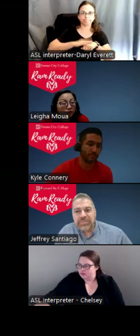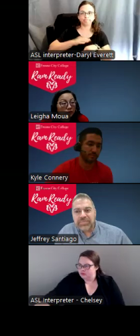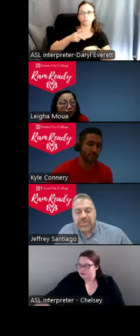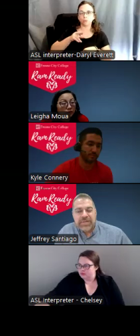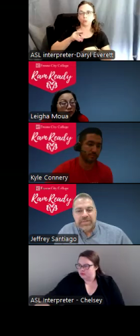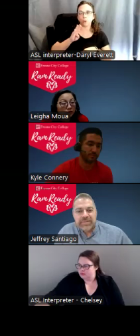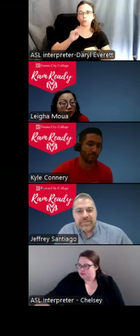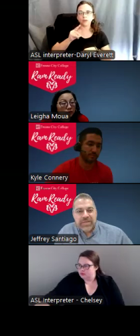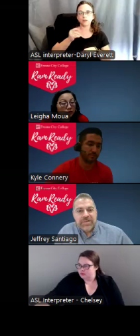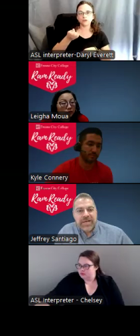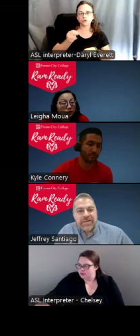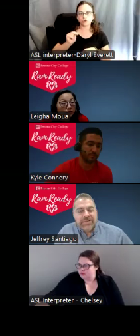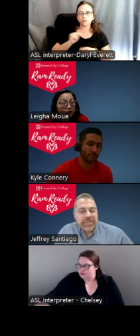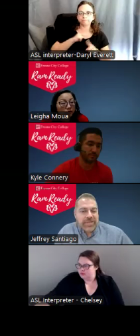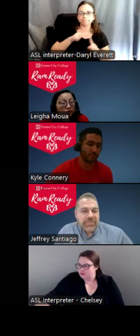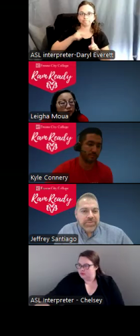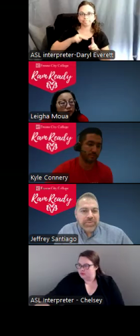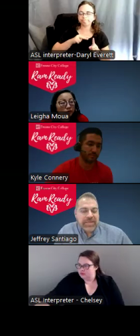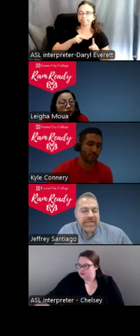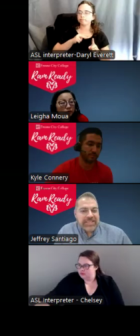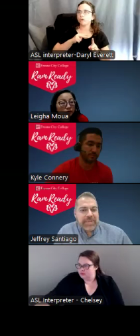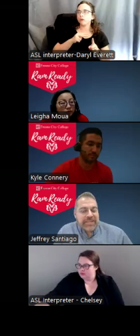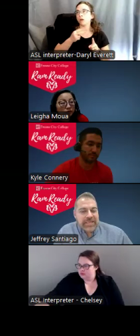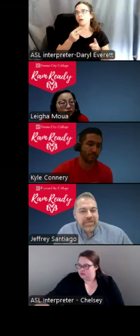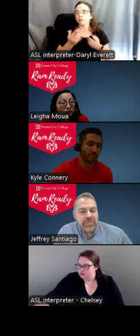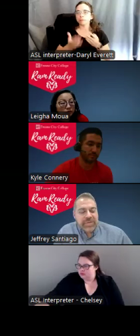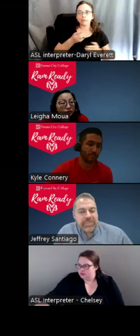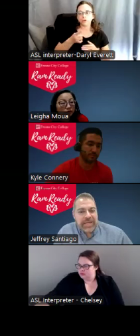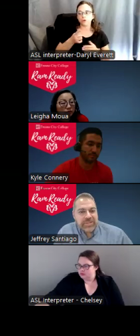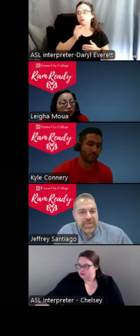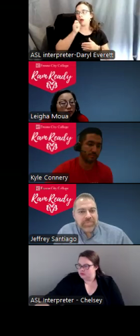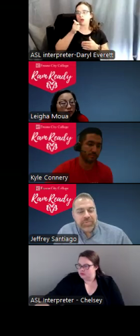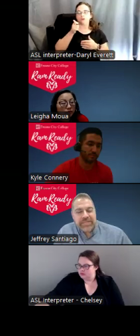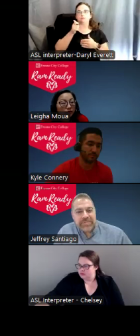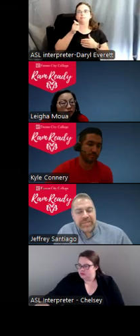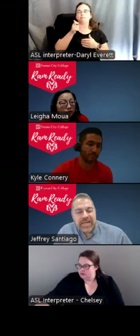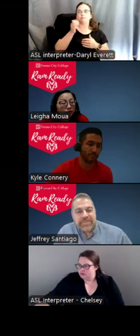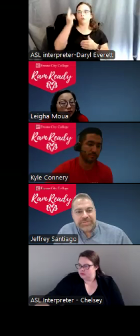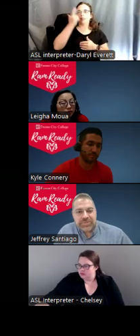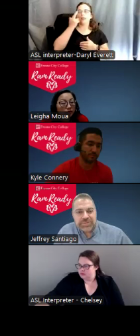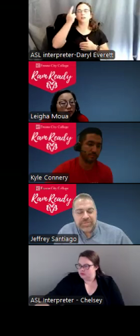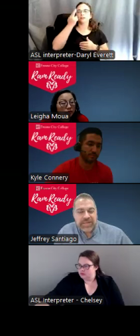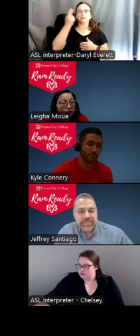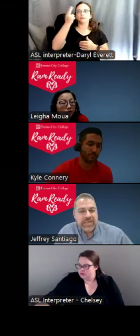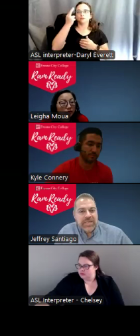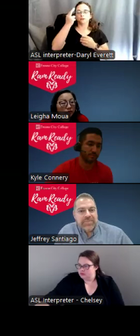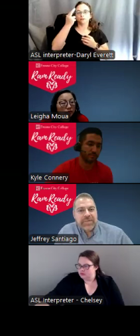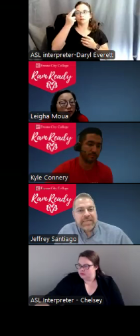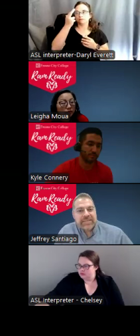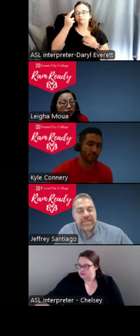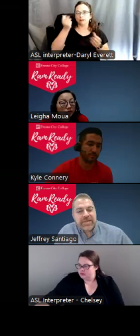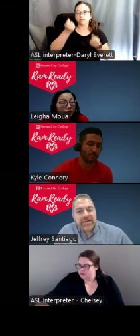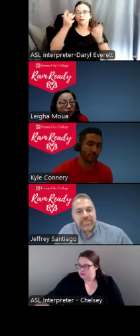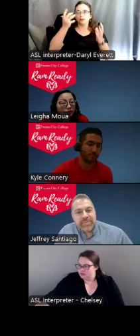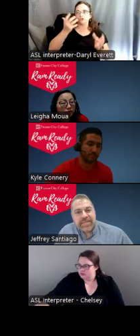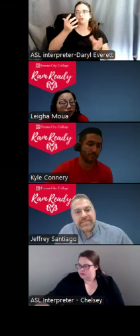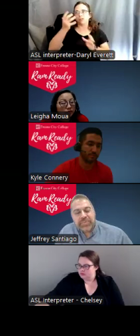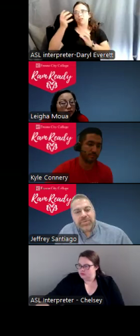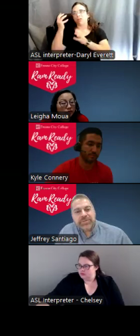you know, that, you know, you're probably not expecting. You know, nobody plans to be on probation, but it happens sometimes. But like I